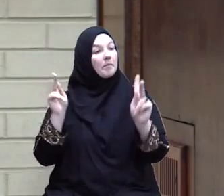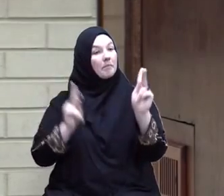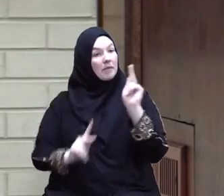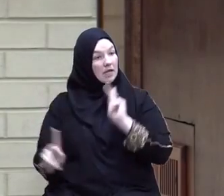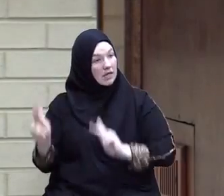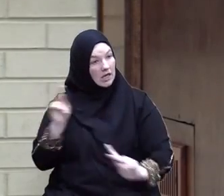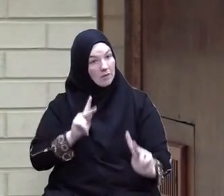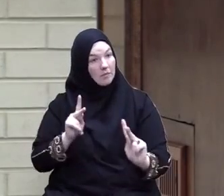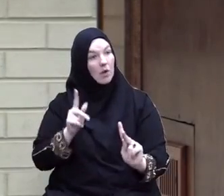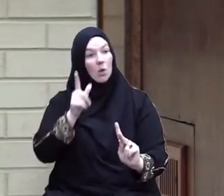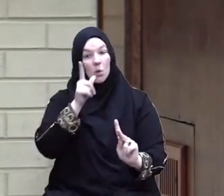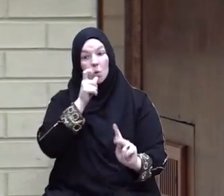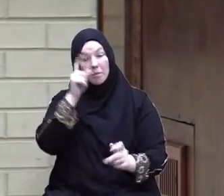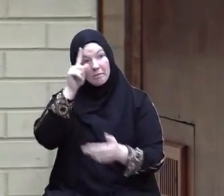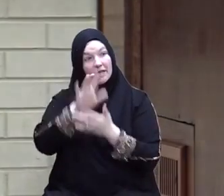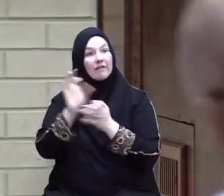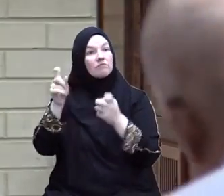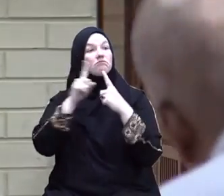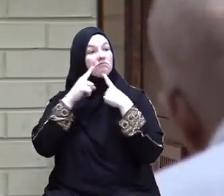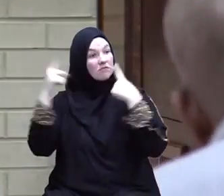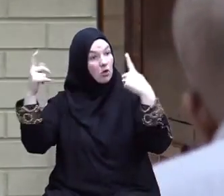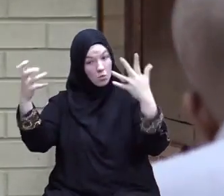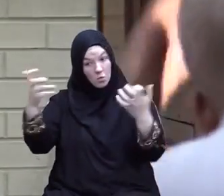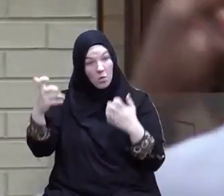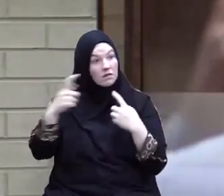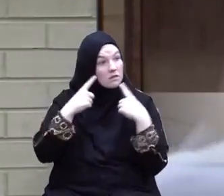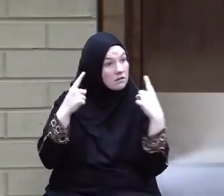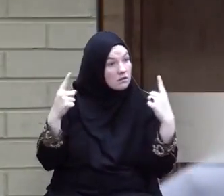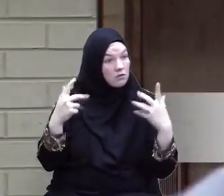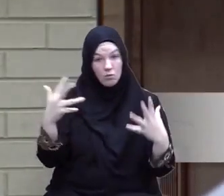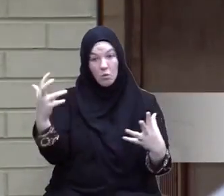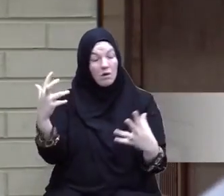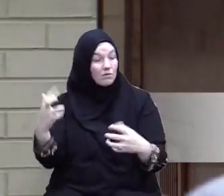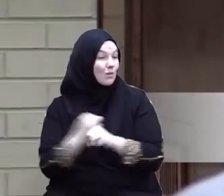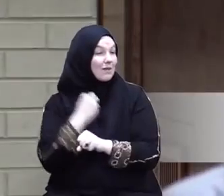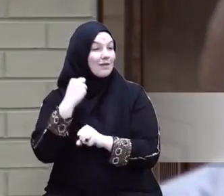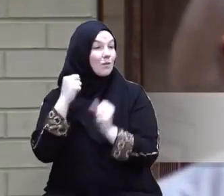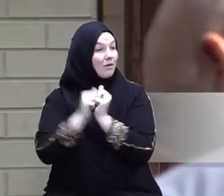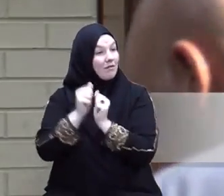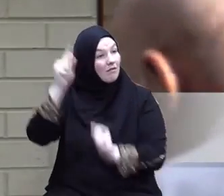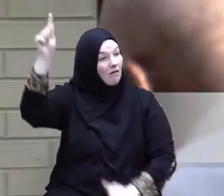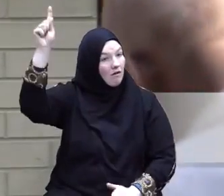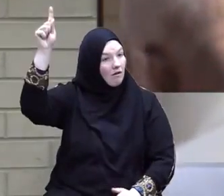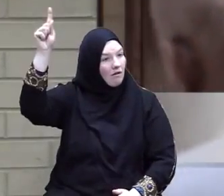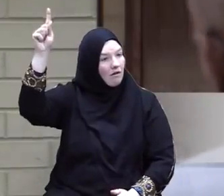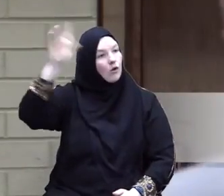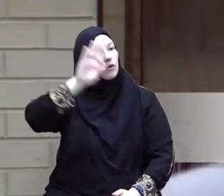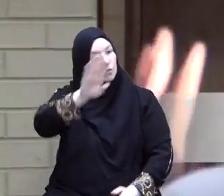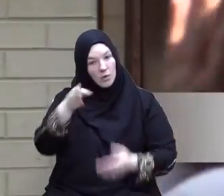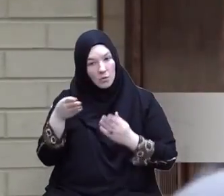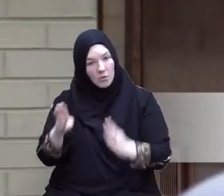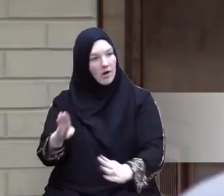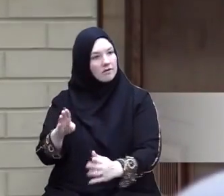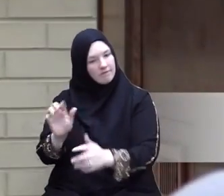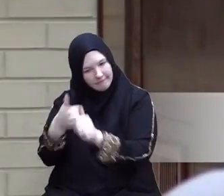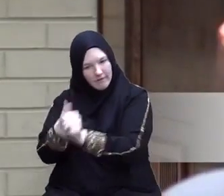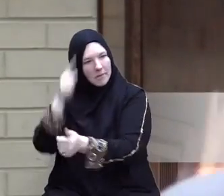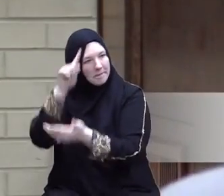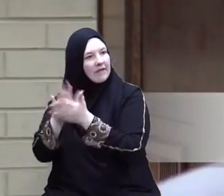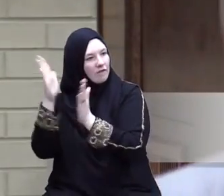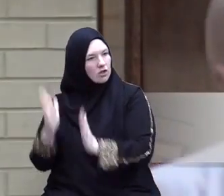are the successful ones. So if you want to succeed, if you want to win with Allah, your way is to go with the